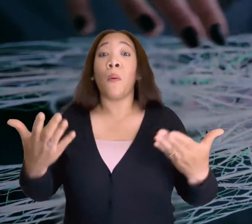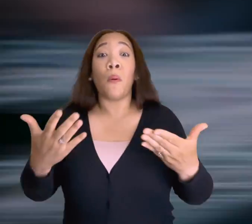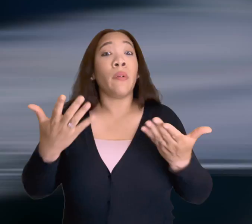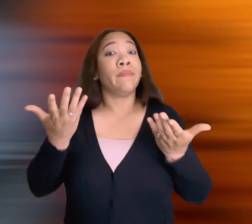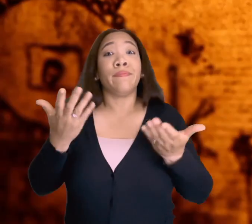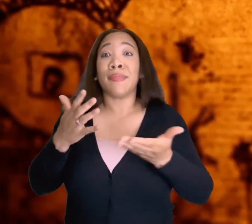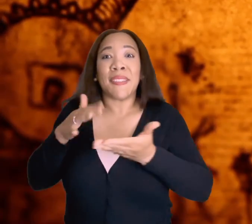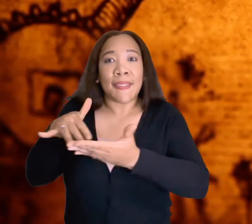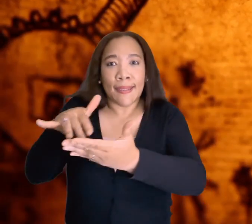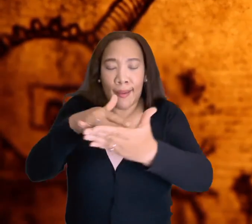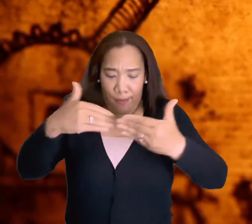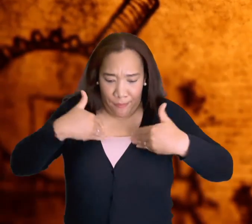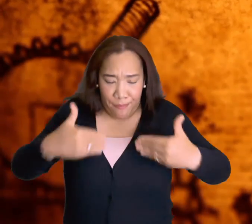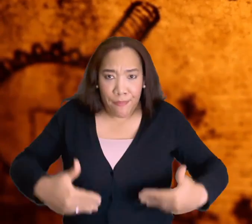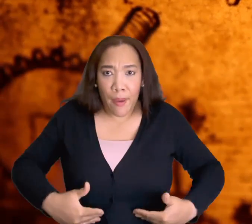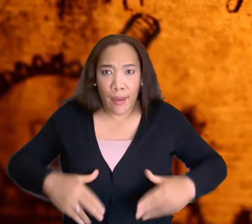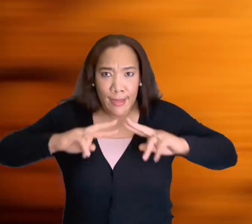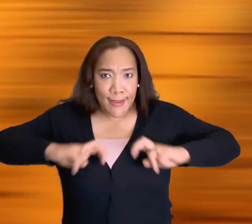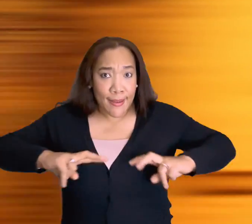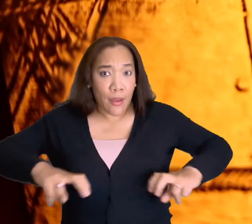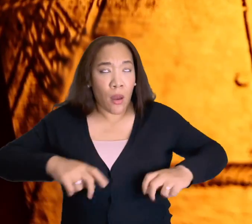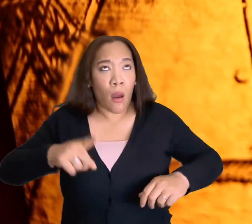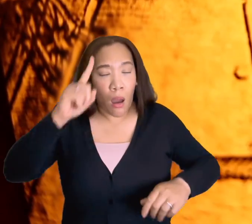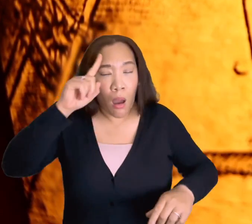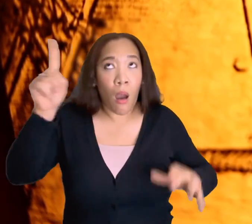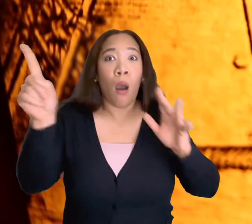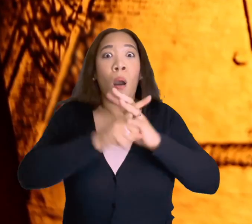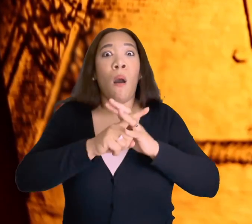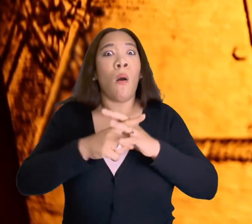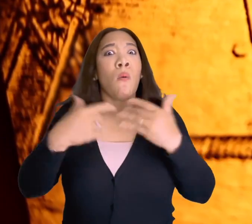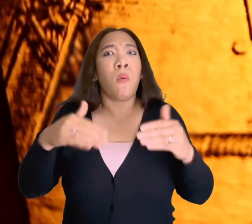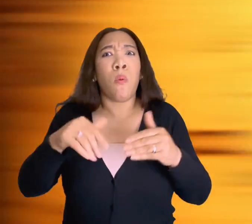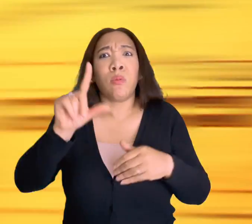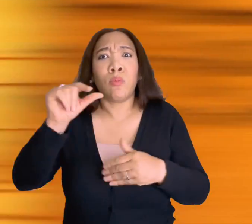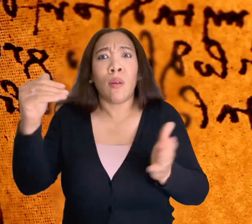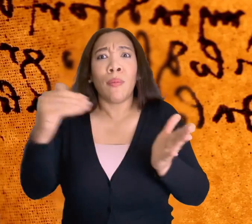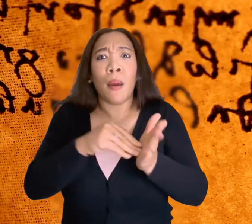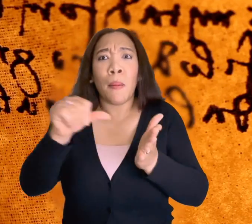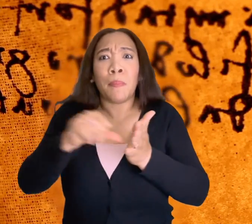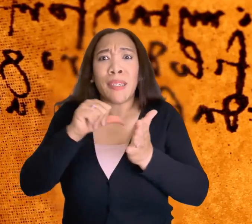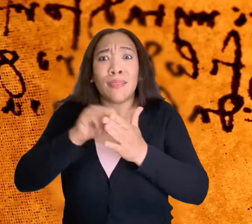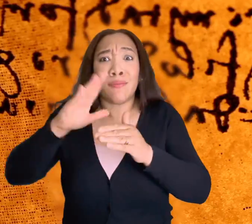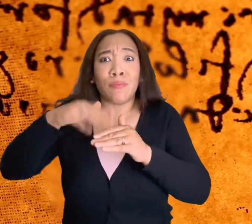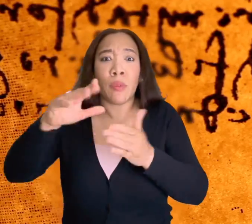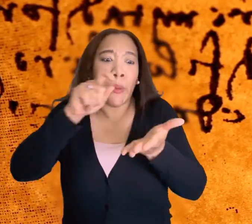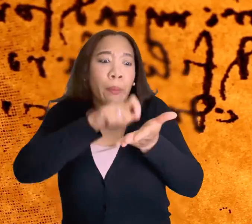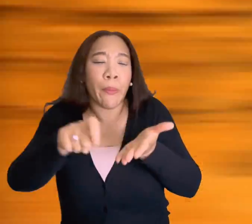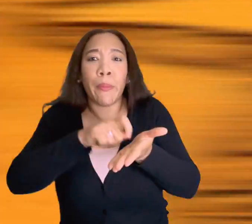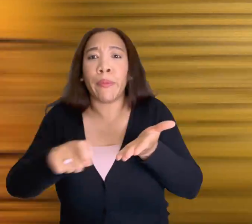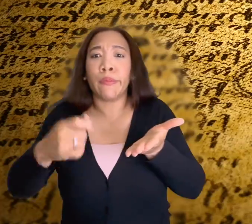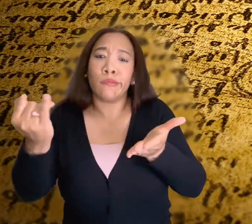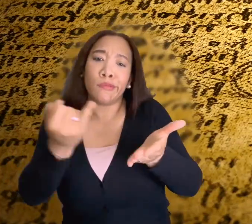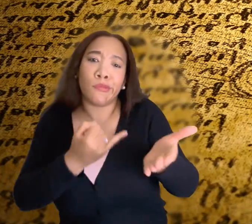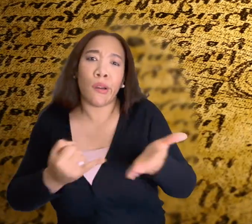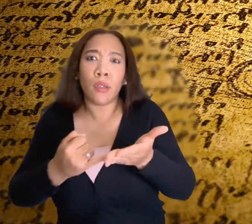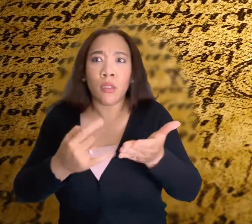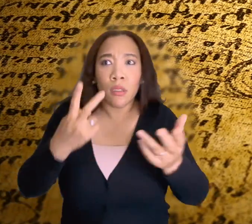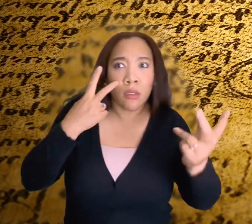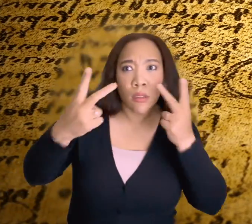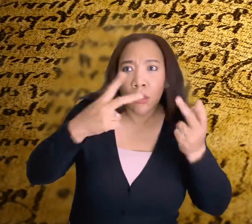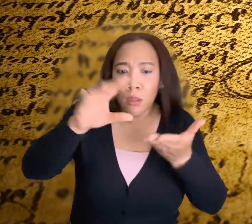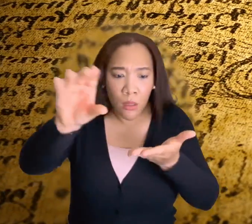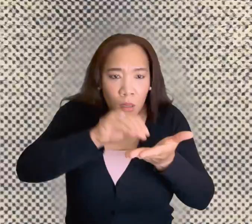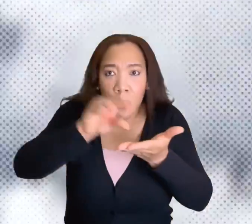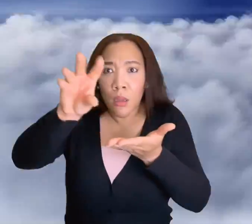think about Leonardo's 20,000 pages of notes, drawings, observations, and